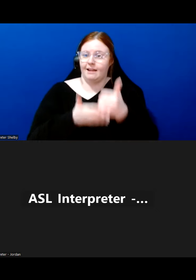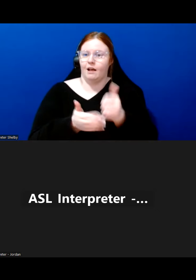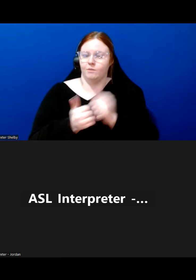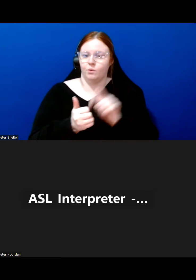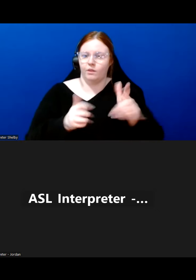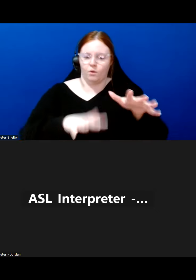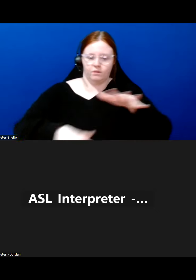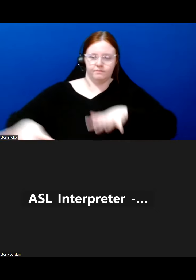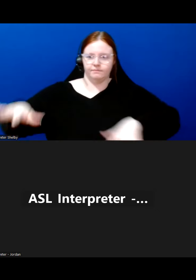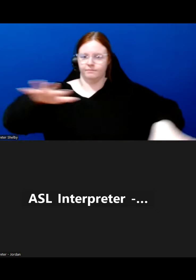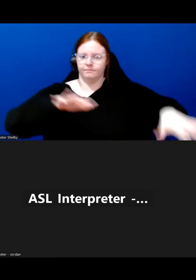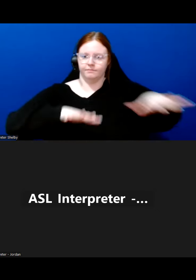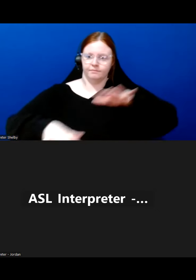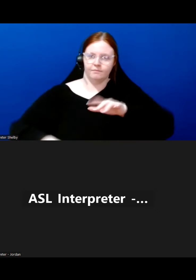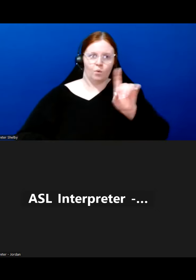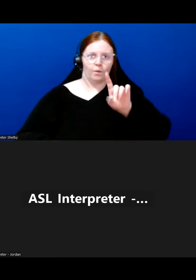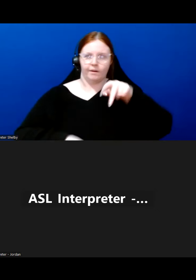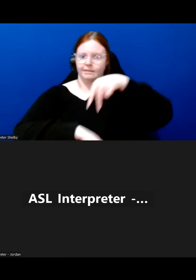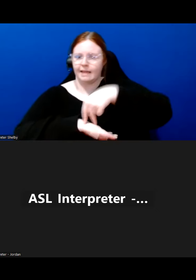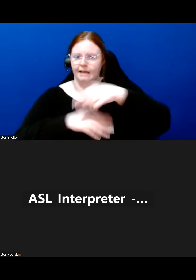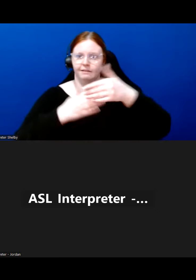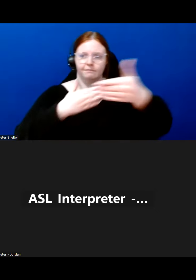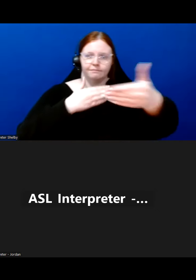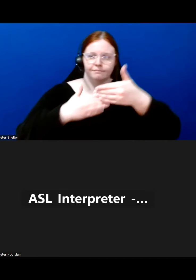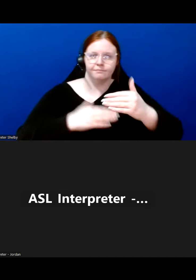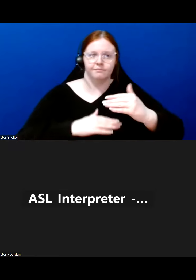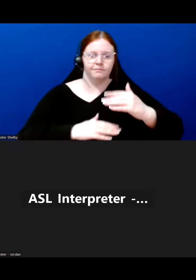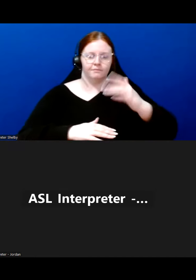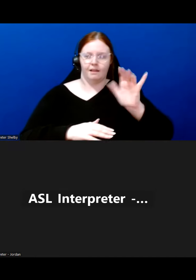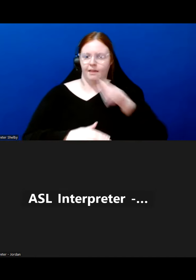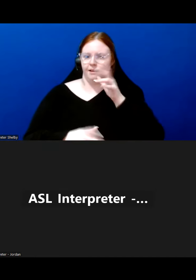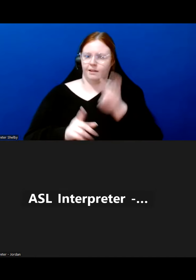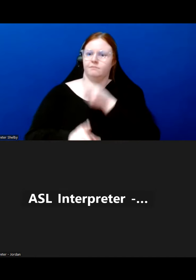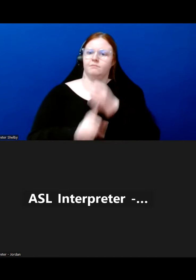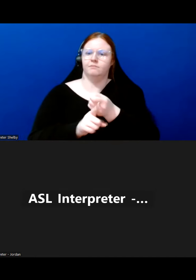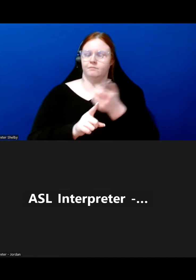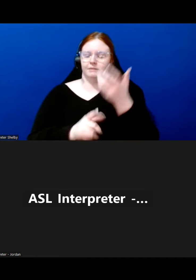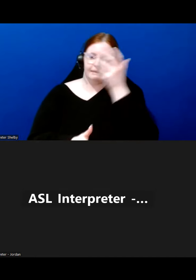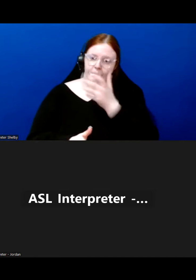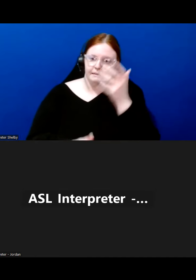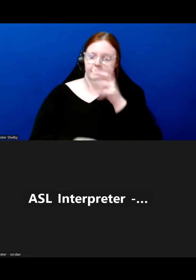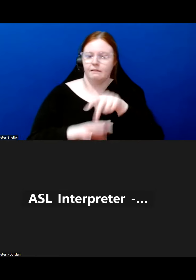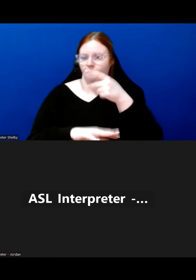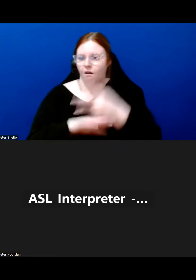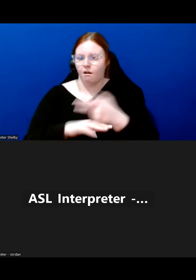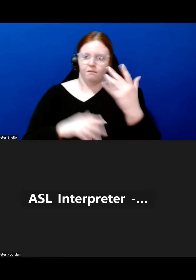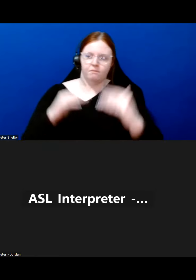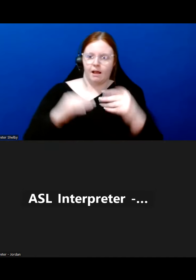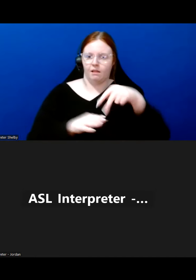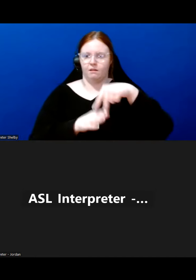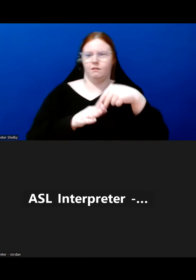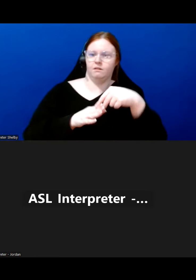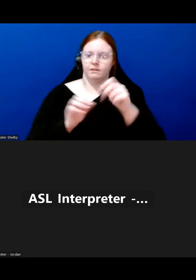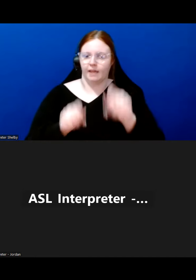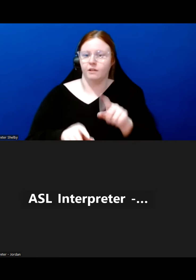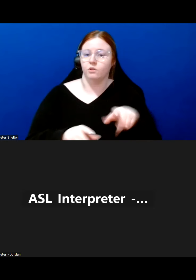like that. And that can be a source of dizziness and balance and fall risks for people. So where the inner ear is so closely linked to